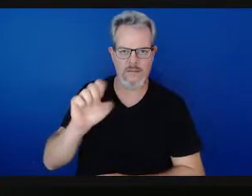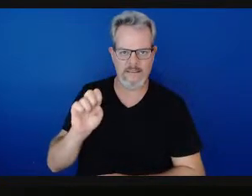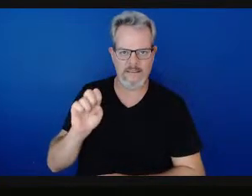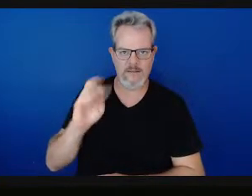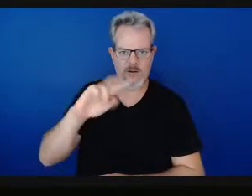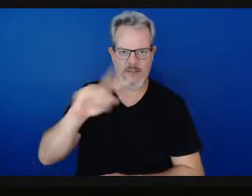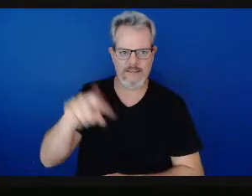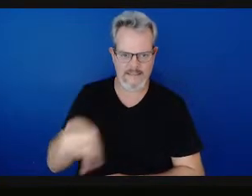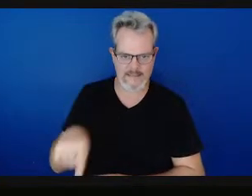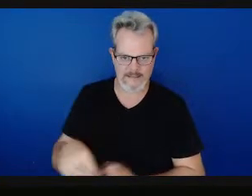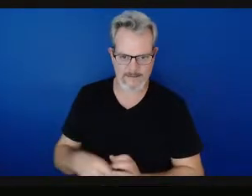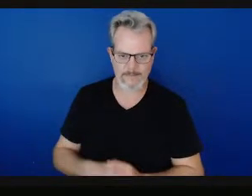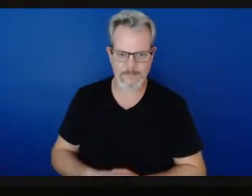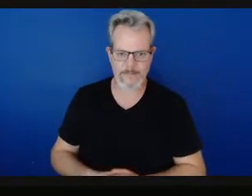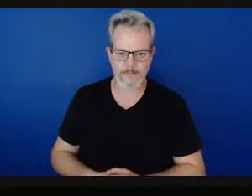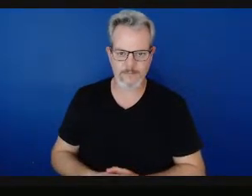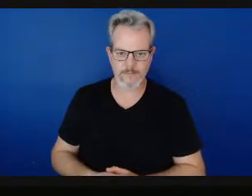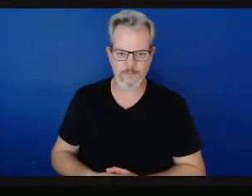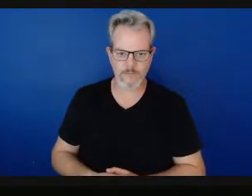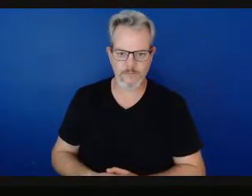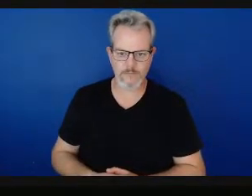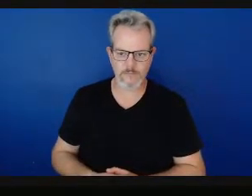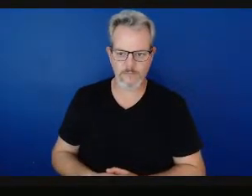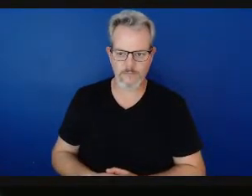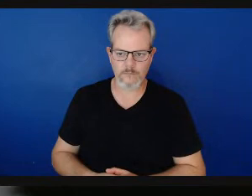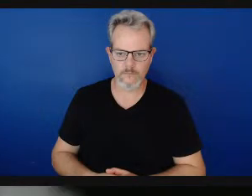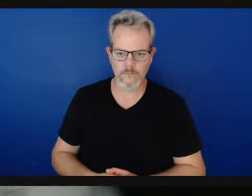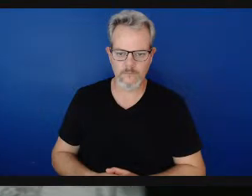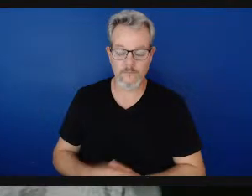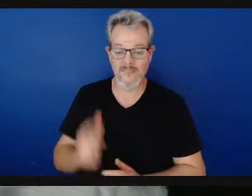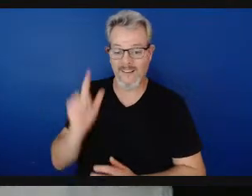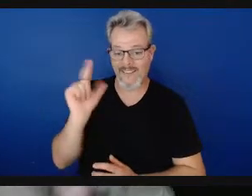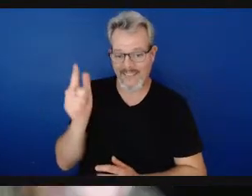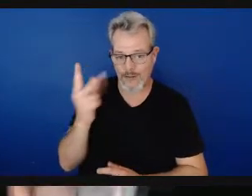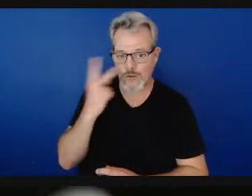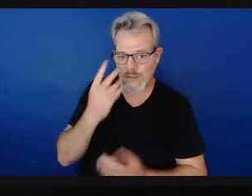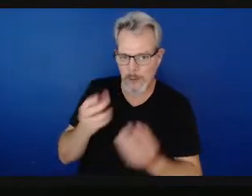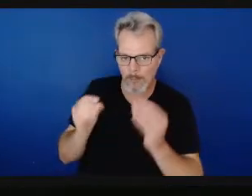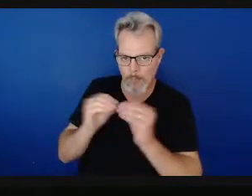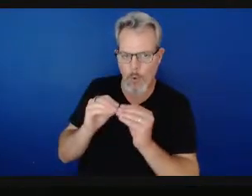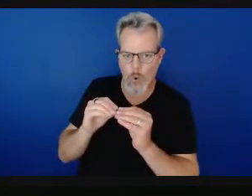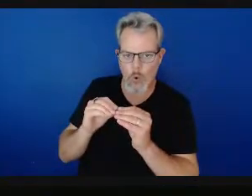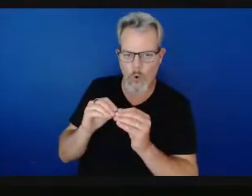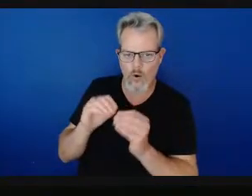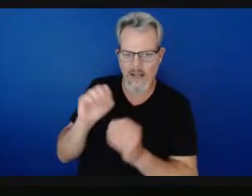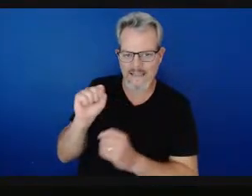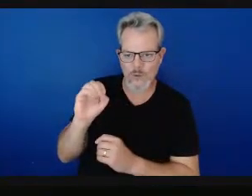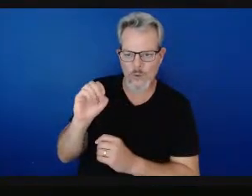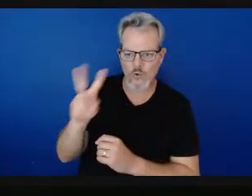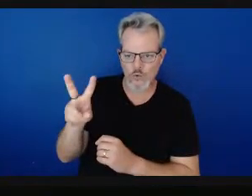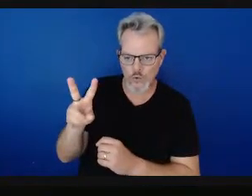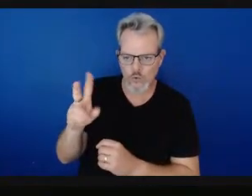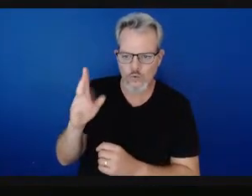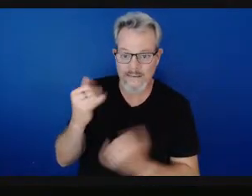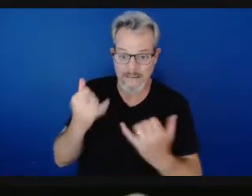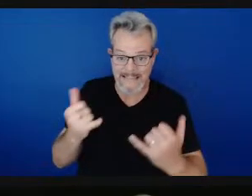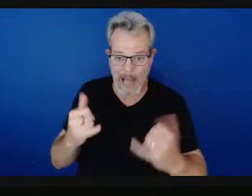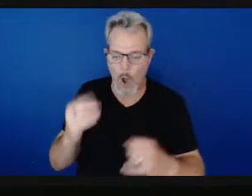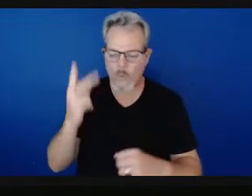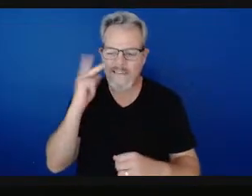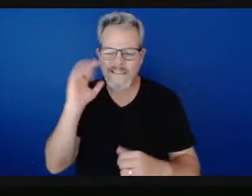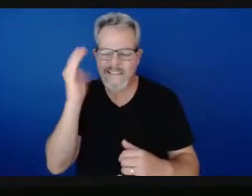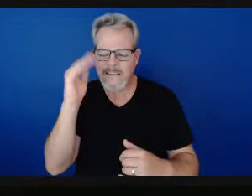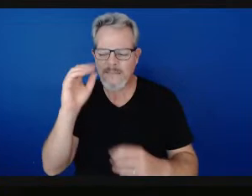Okay, we still don't have that newest SO2 measurement, but when it does, you can expect all these plots here, all these dots are going to all look like they're at 0, 0, 0, 0, and